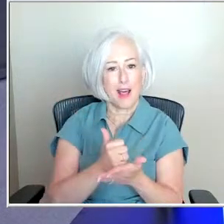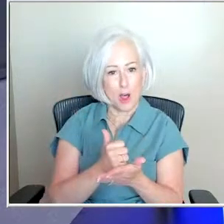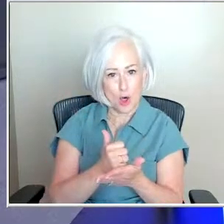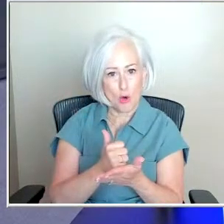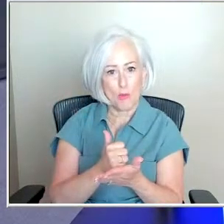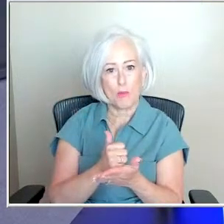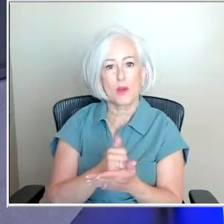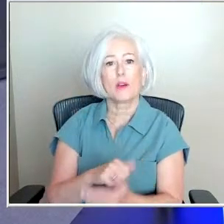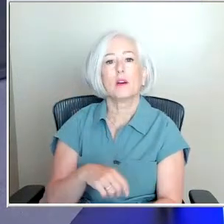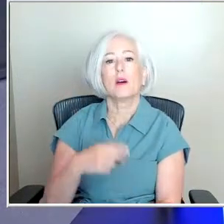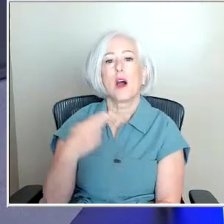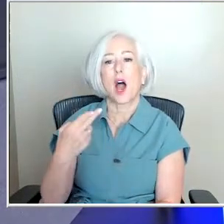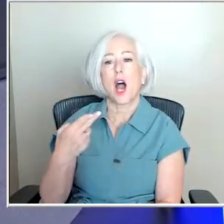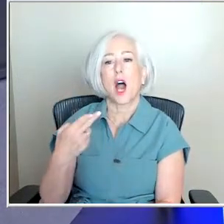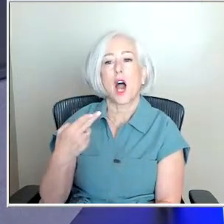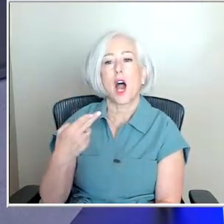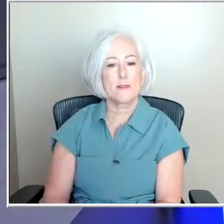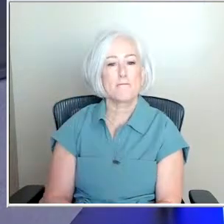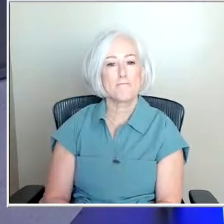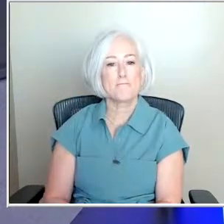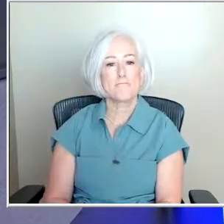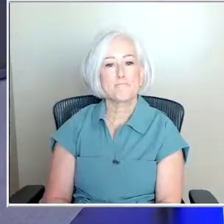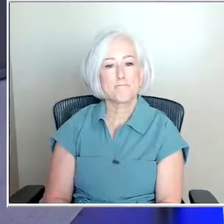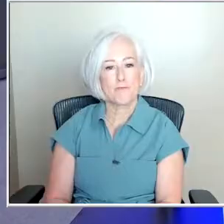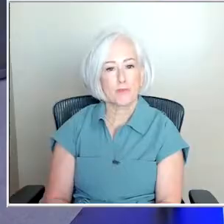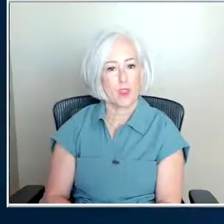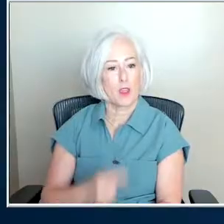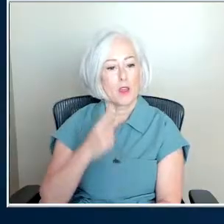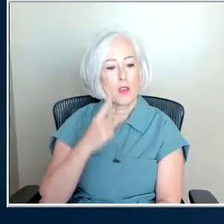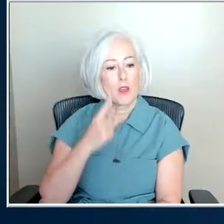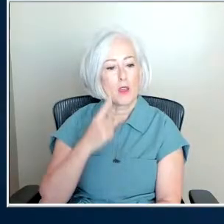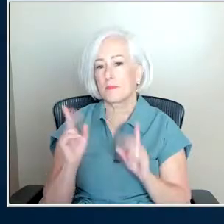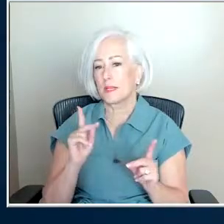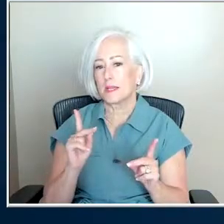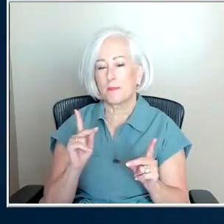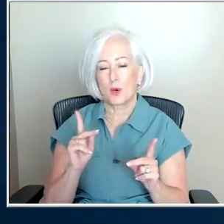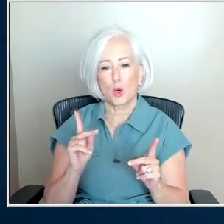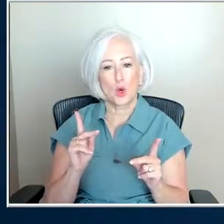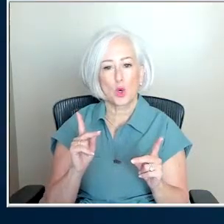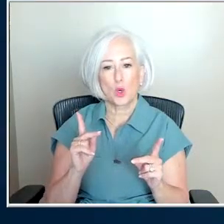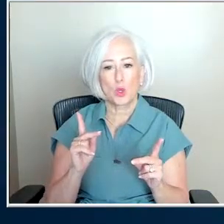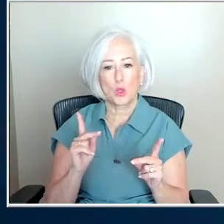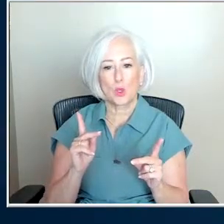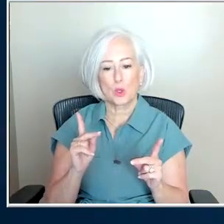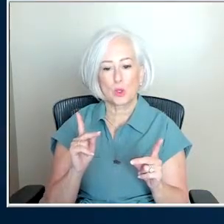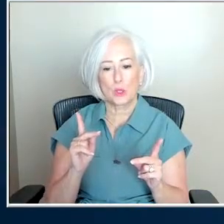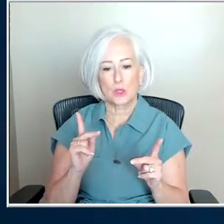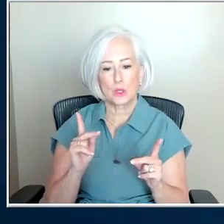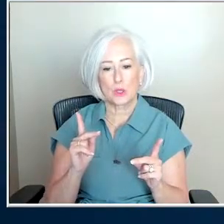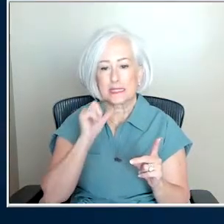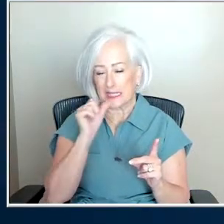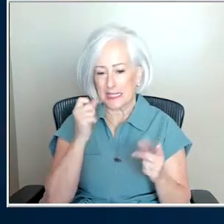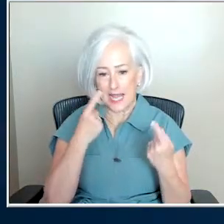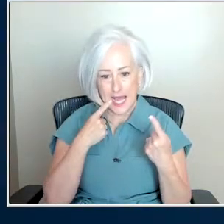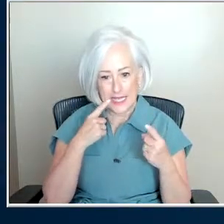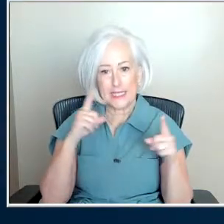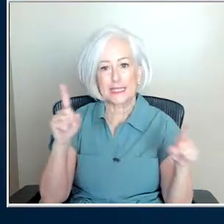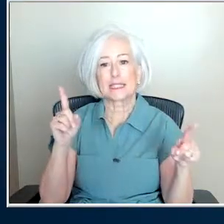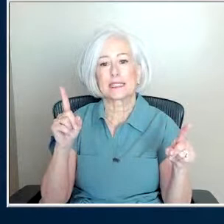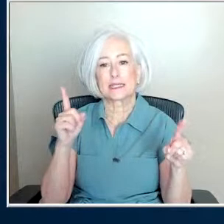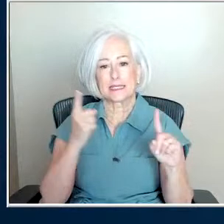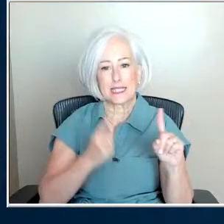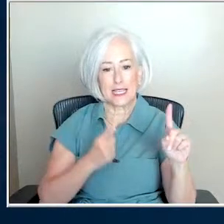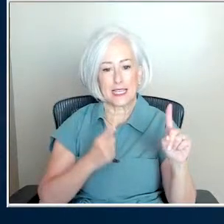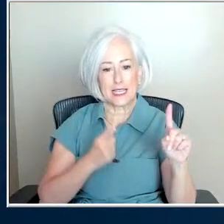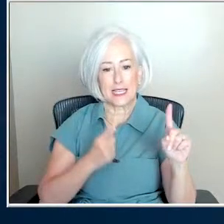patients who have been unfortunate and they did not achieve their goals with the first-line therapy, an autologous